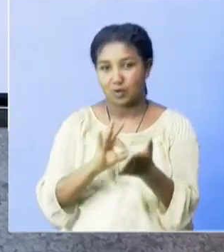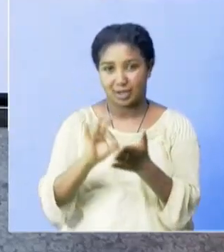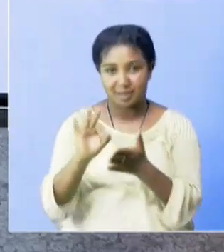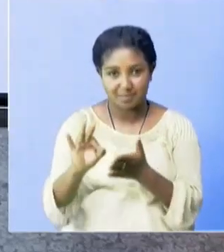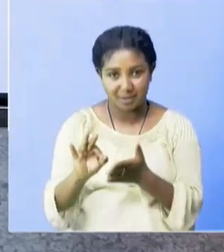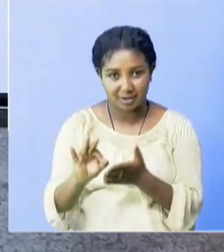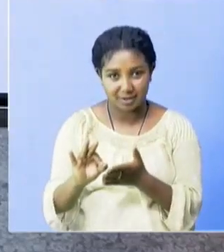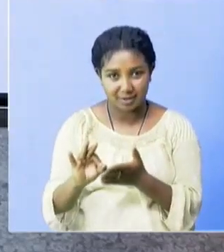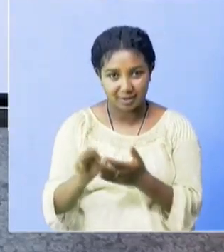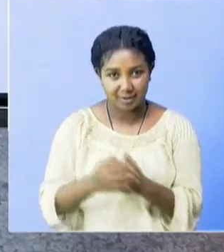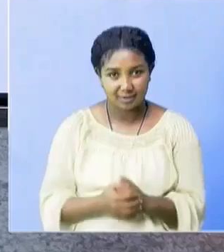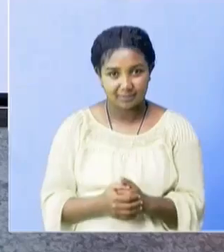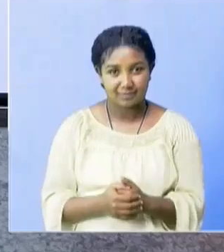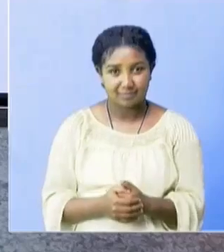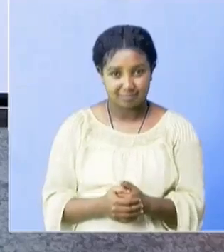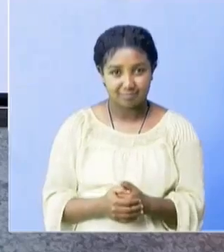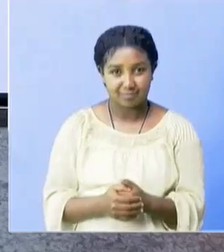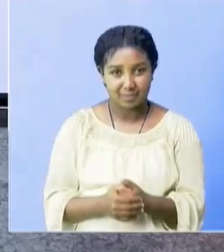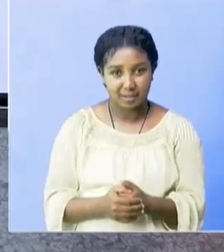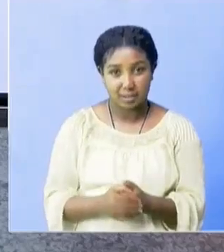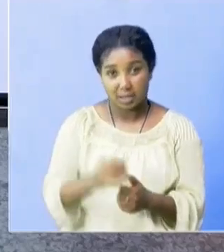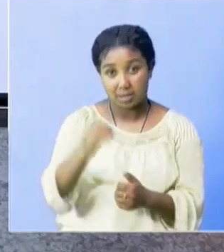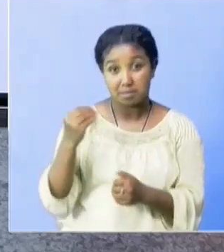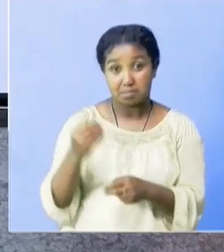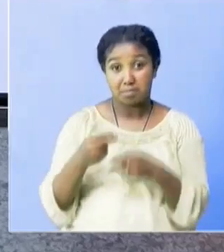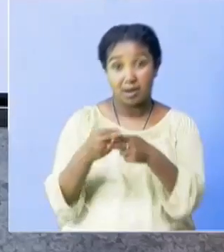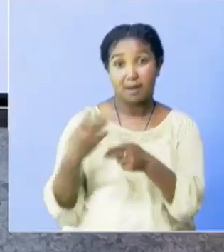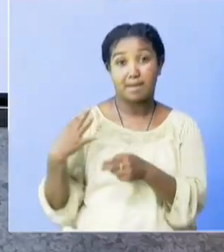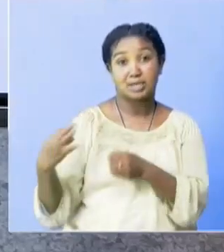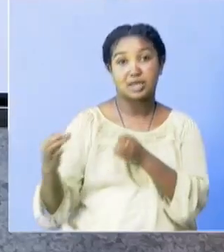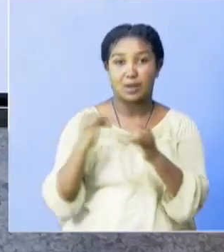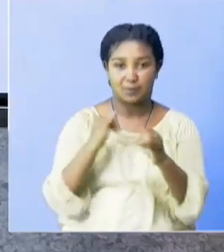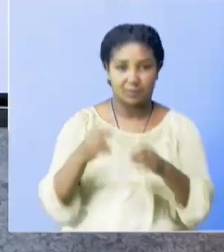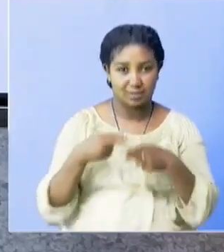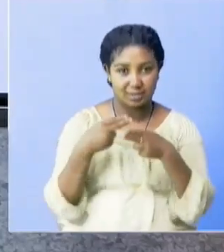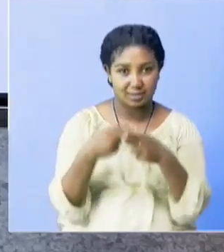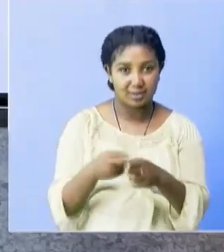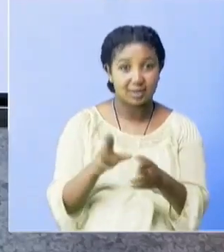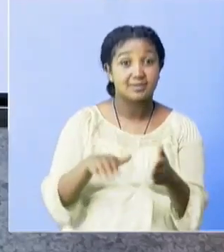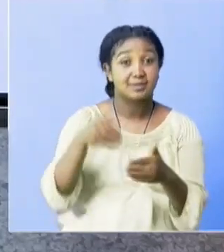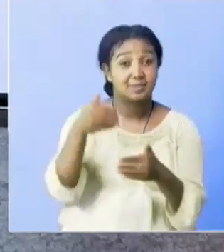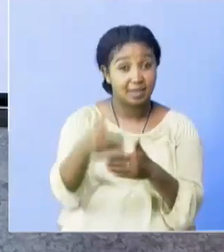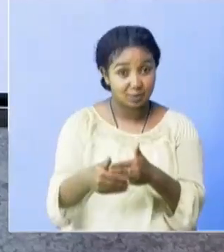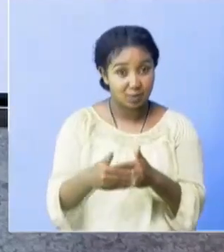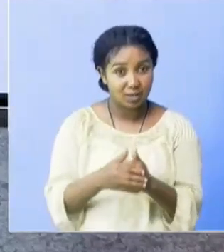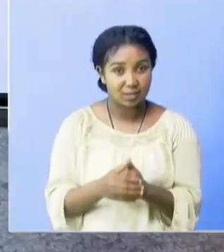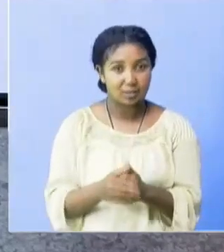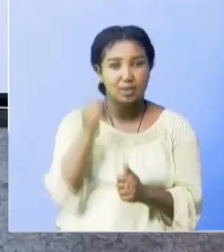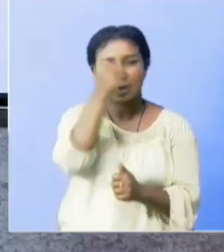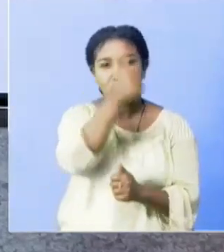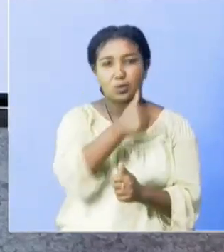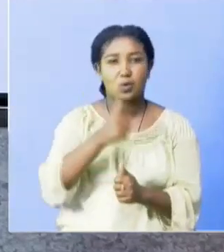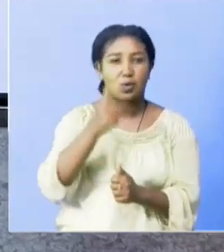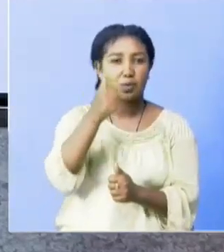number. This is called personal information. The next one is